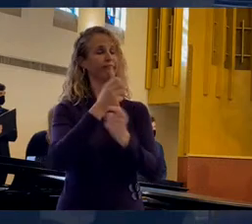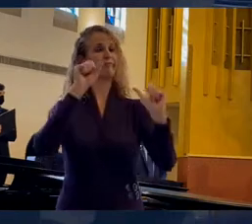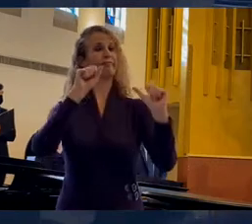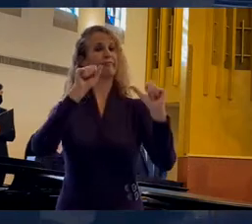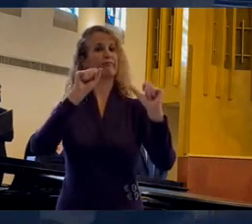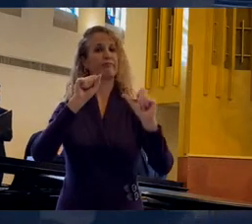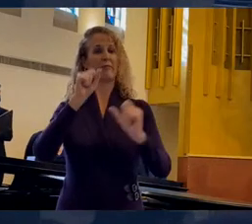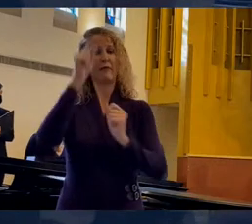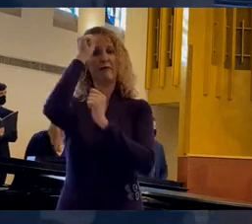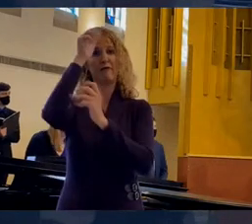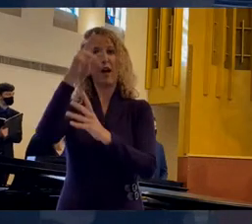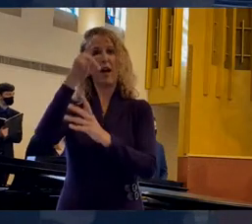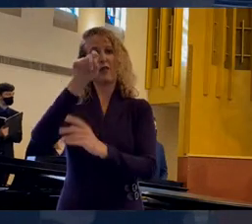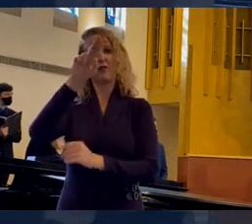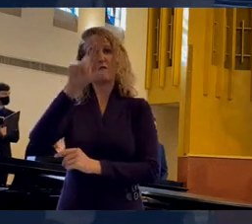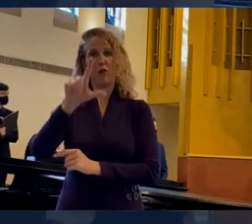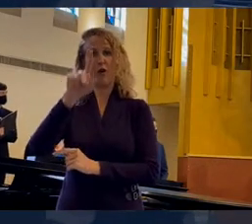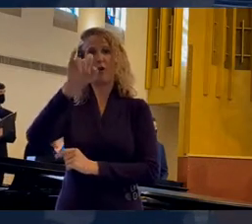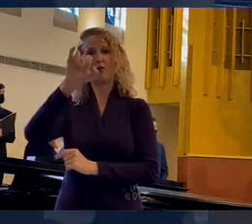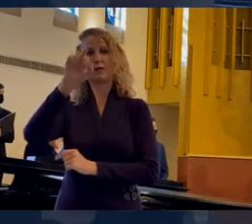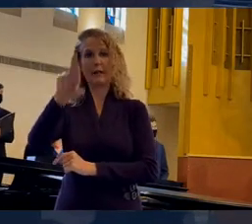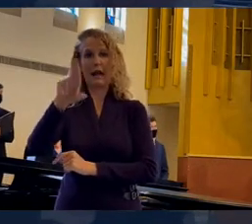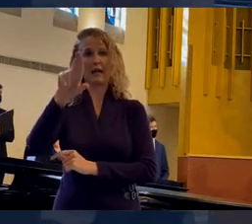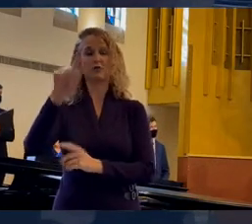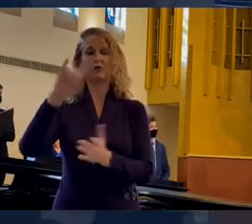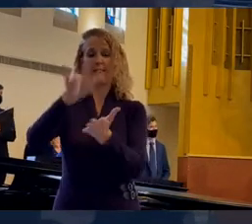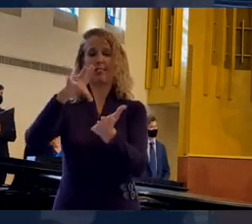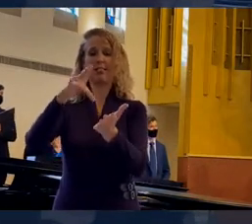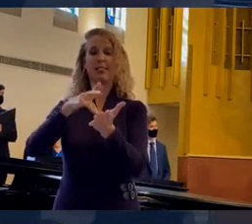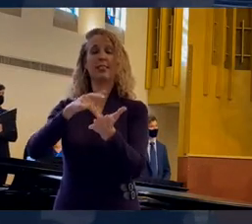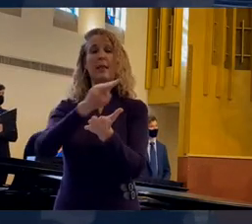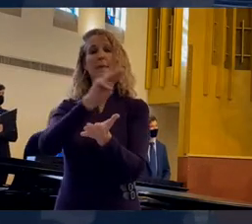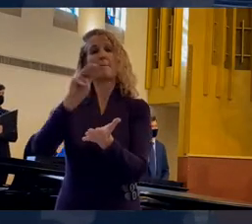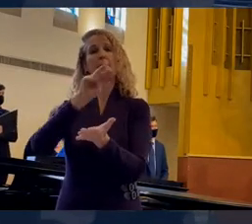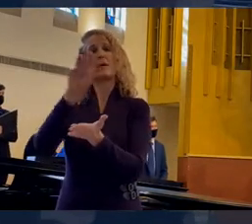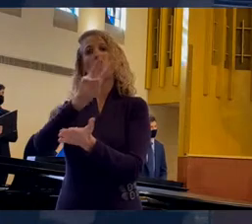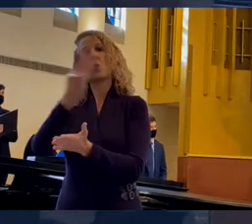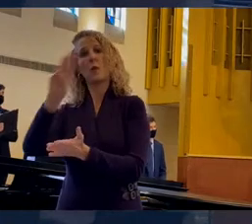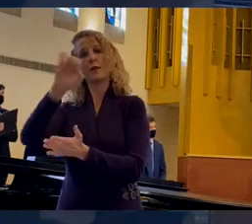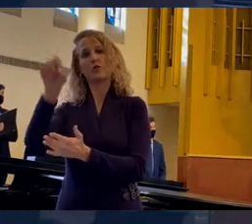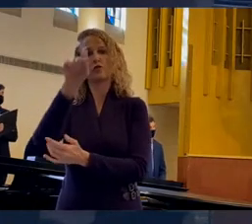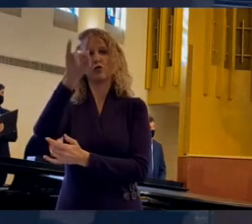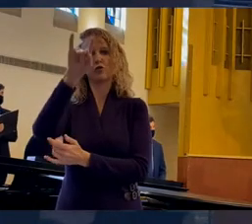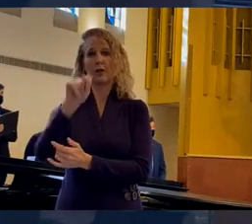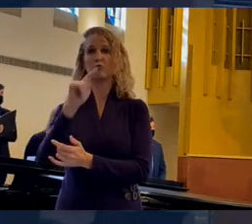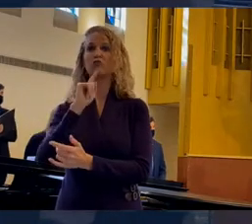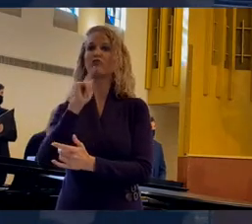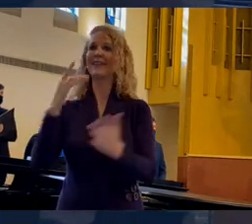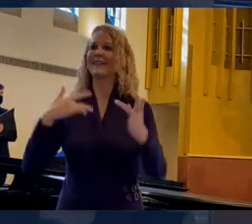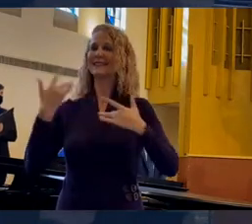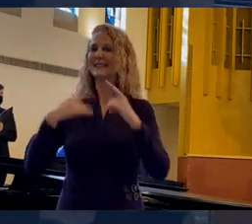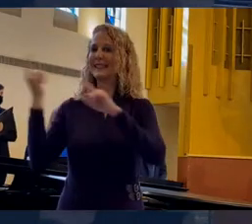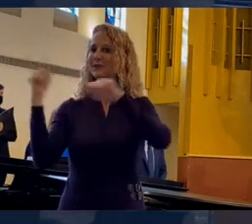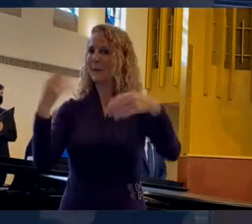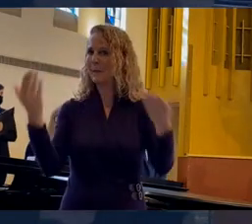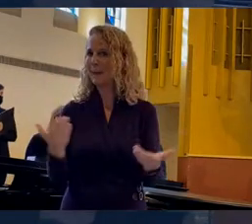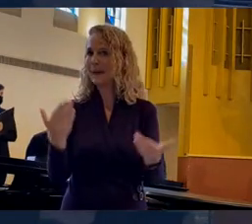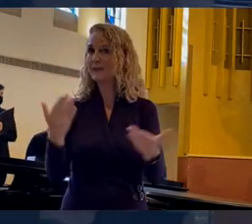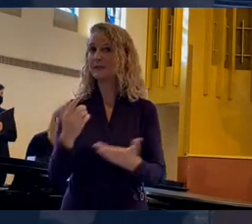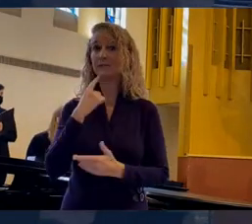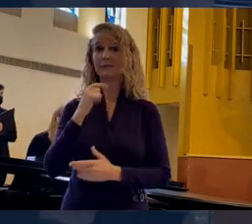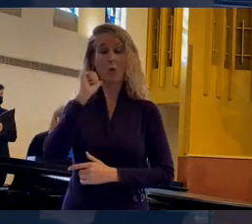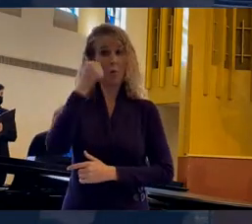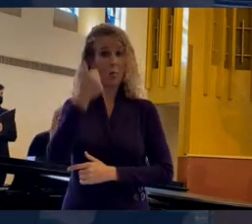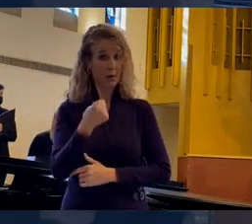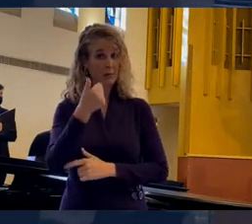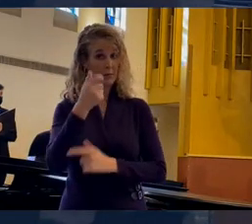Father Carl Kaiser, who is the provincial of the Midwestern Jesuits. We are so grateful that he could join us, not just for